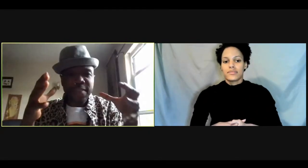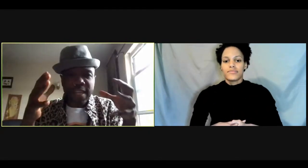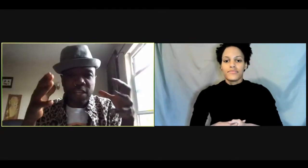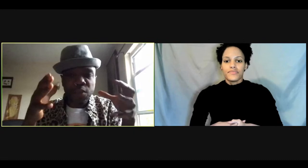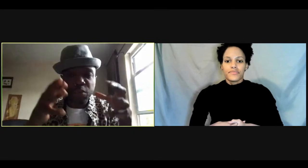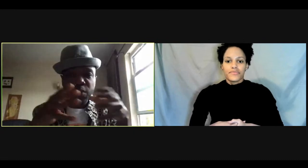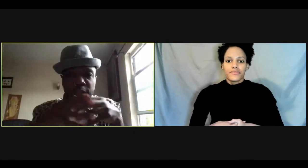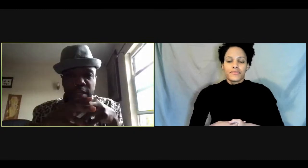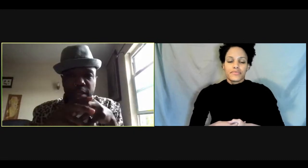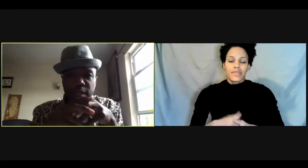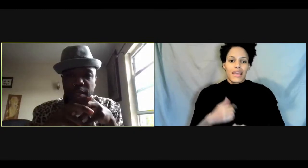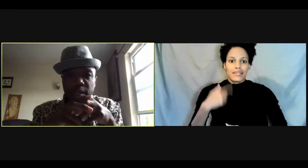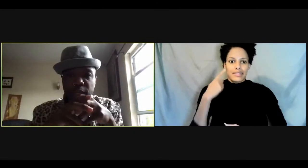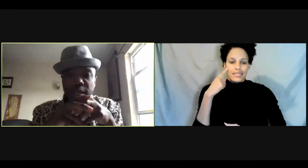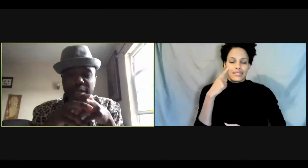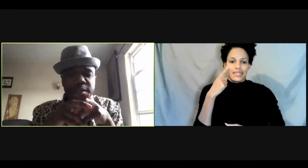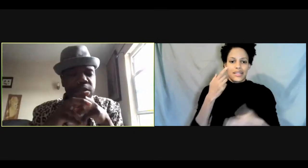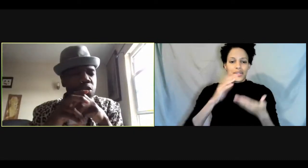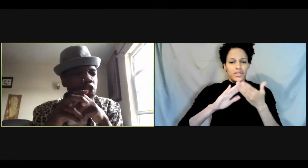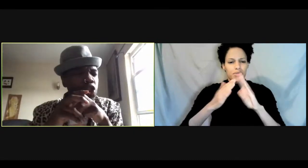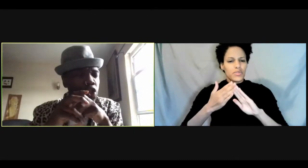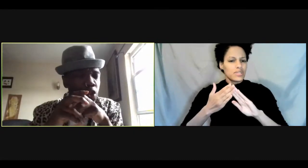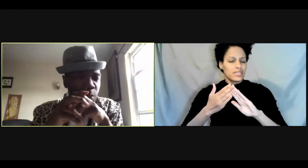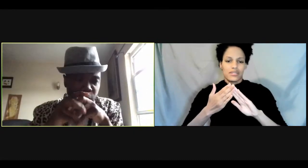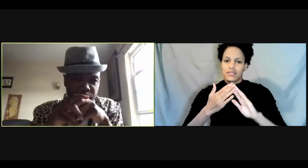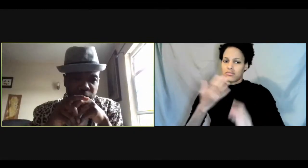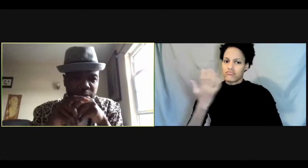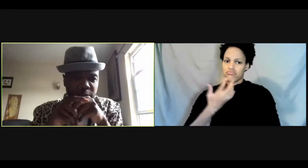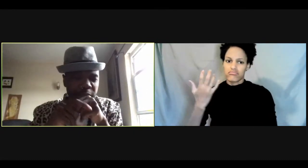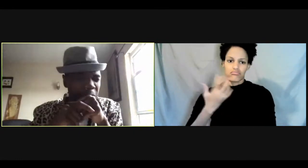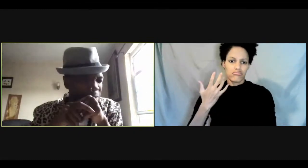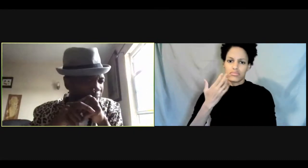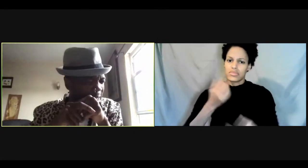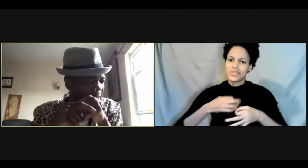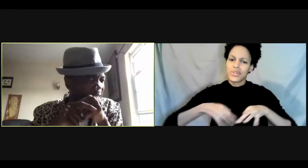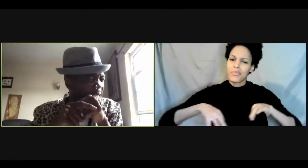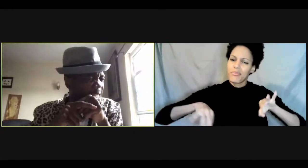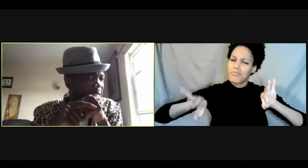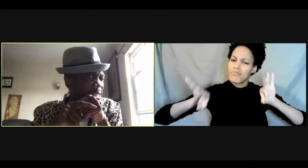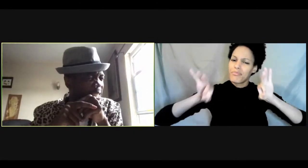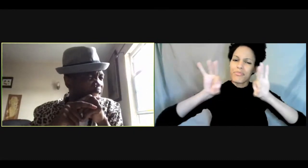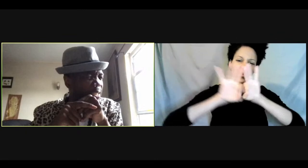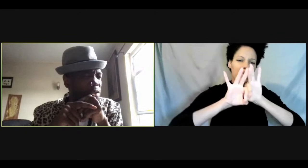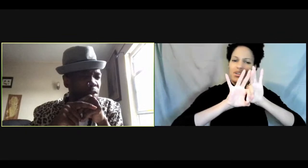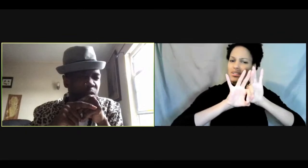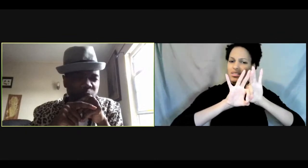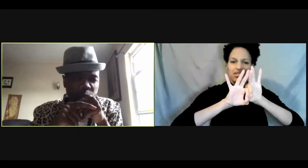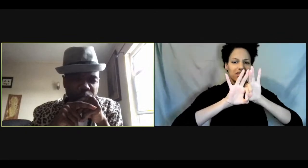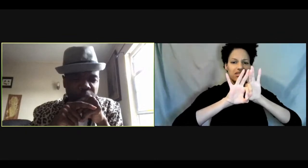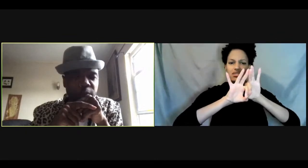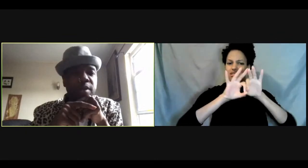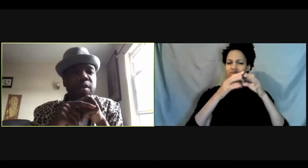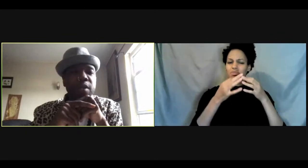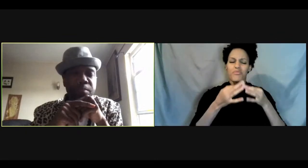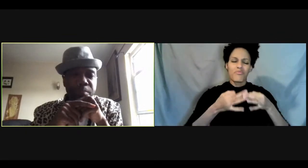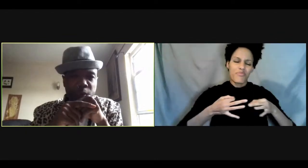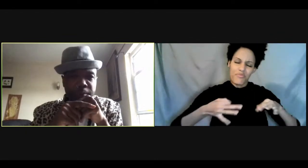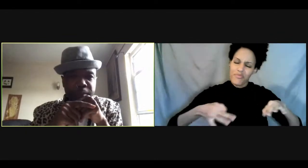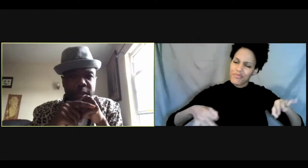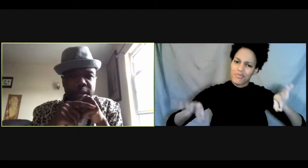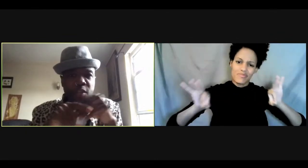think community is super important. Community is super